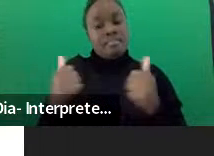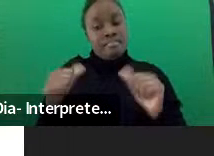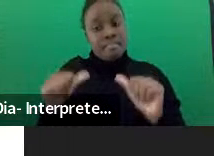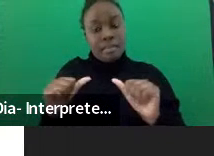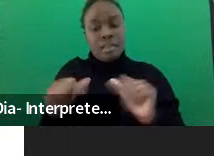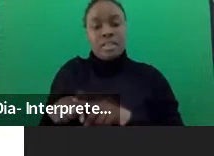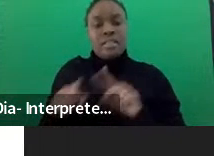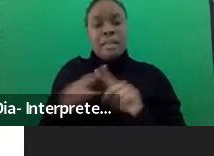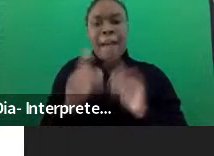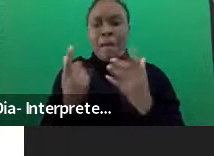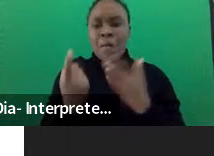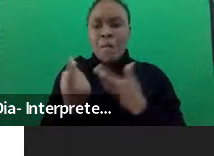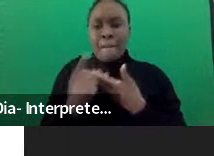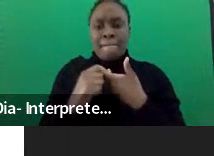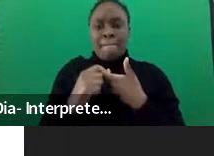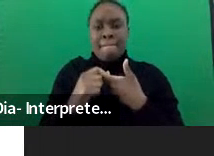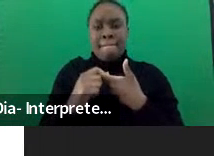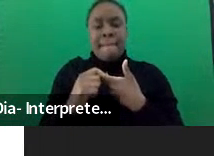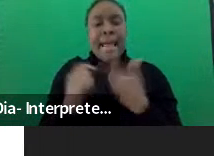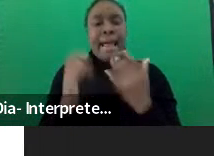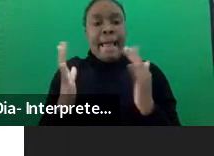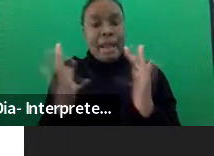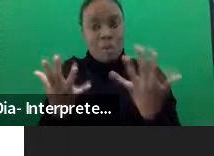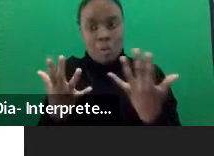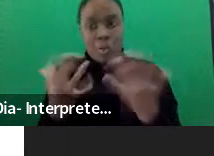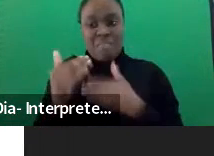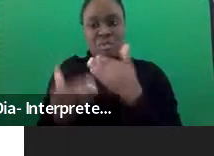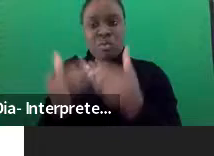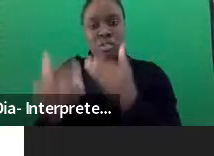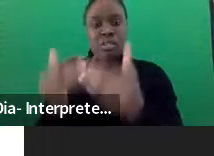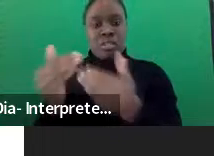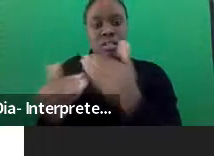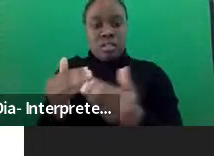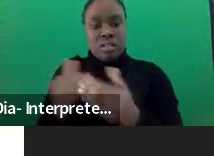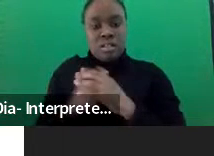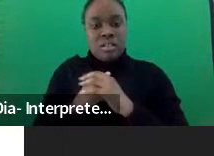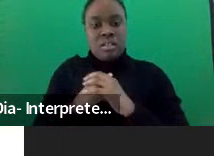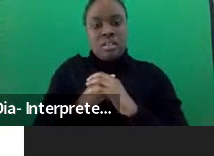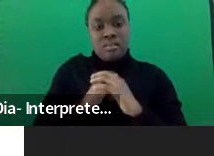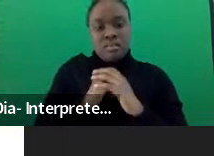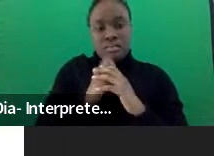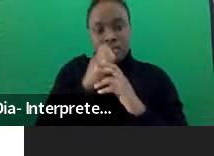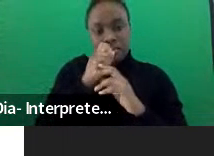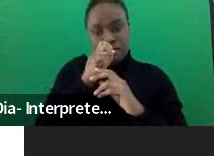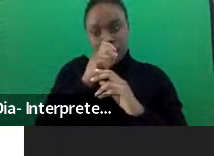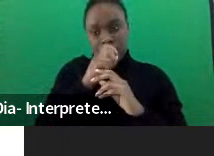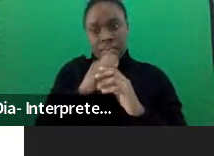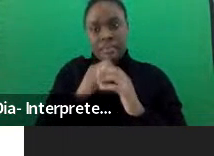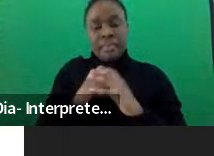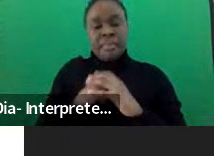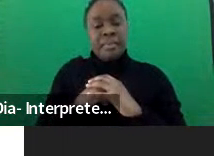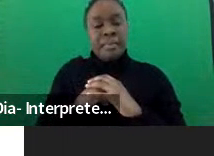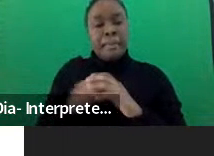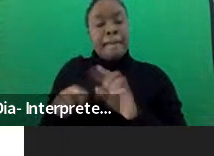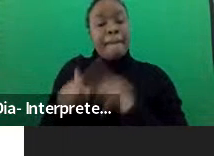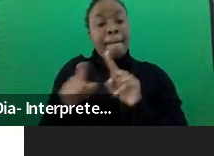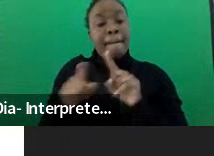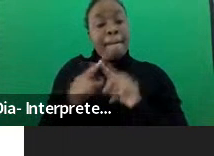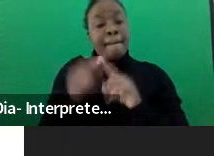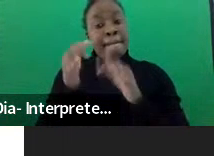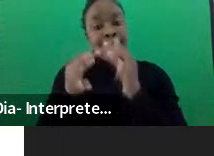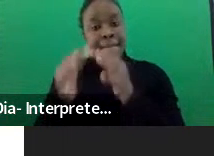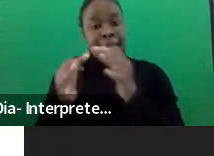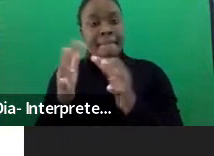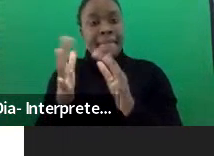onboarding process relating to the cargo reporters. We'll also share with you the